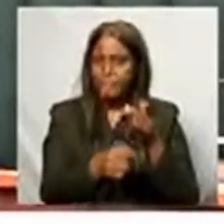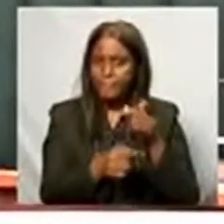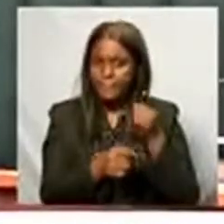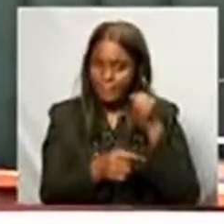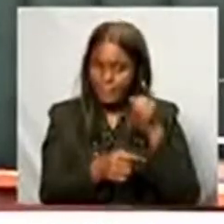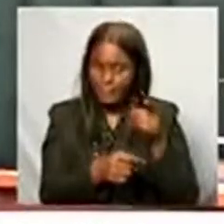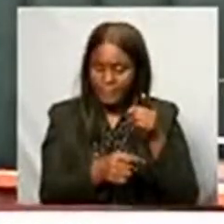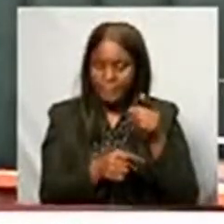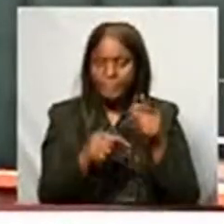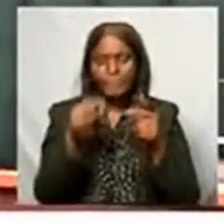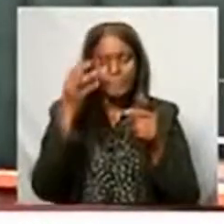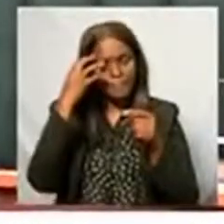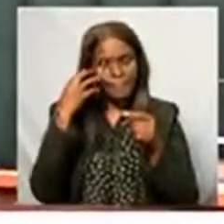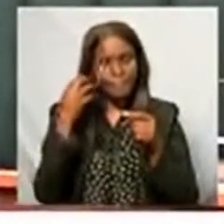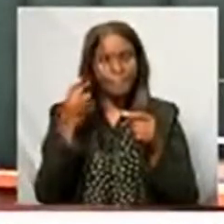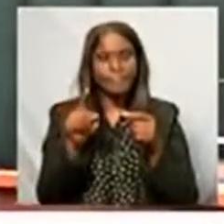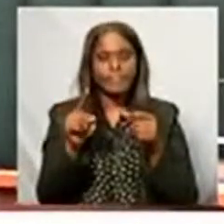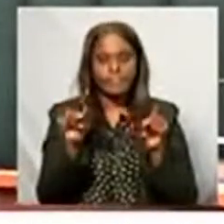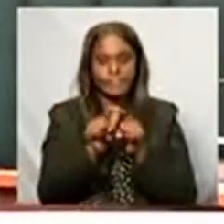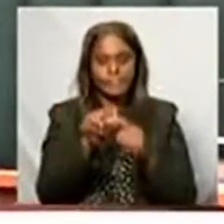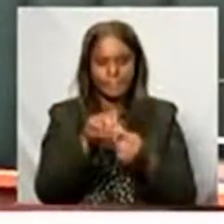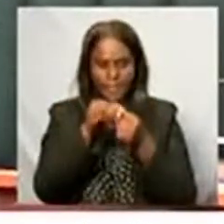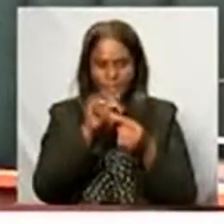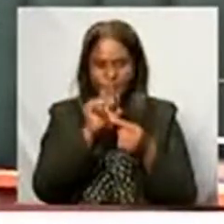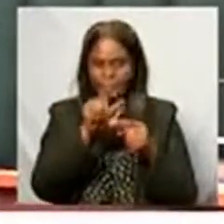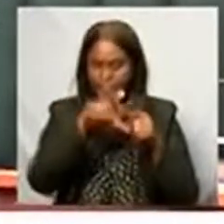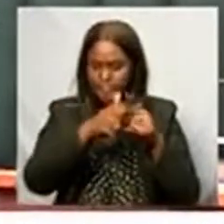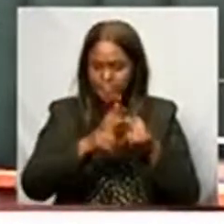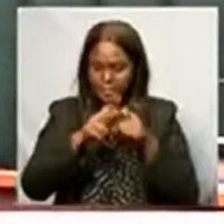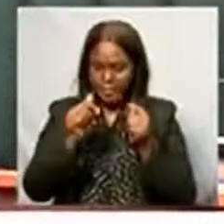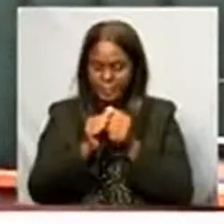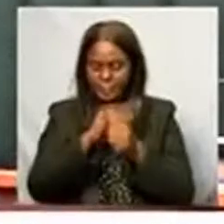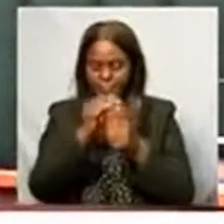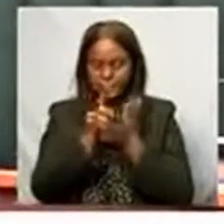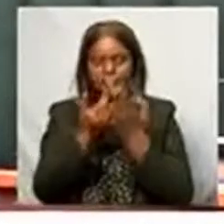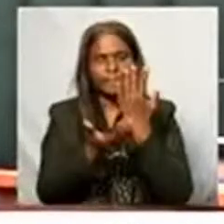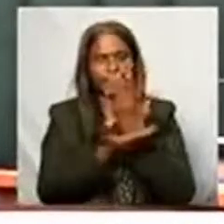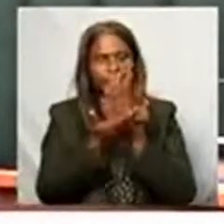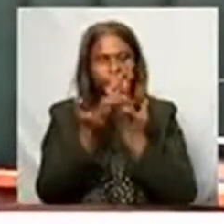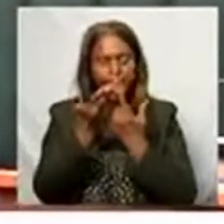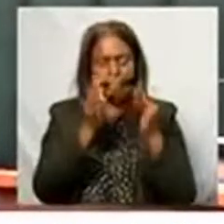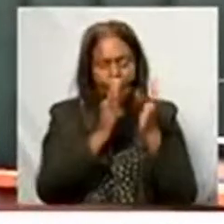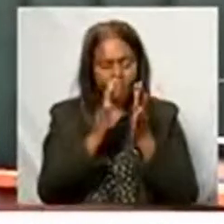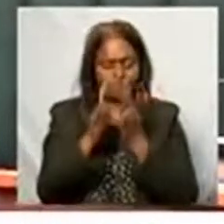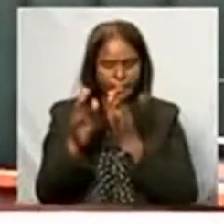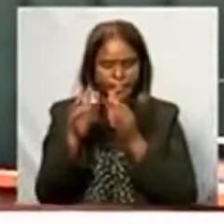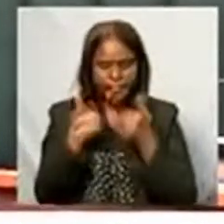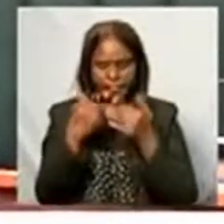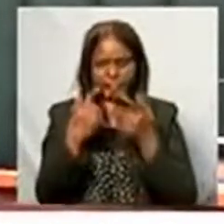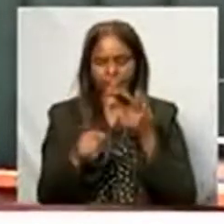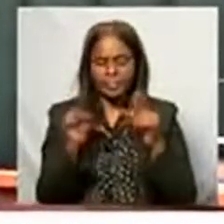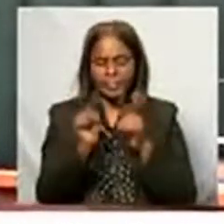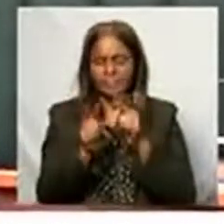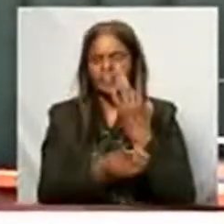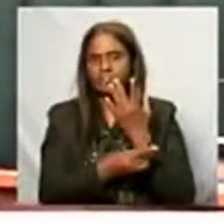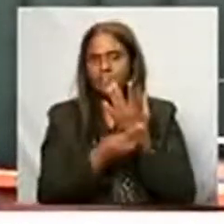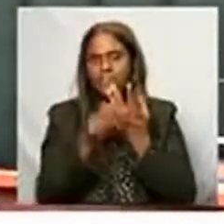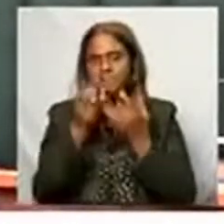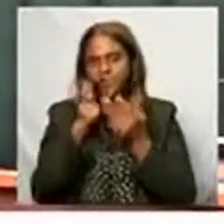the utility offices. A specific maintenance and upgrading plan has been